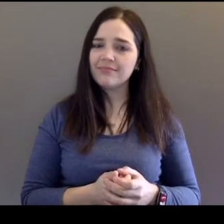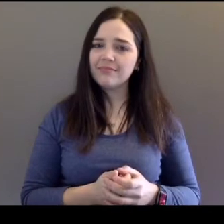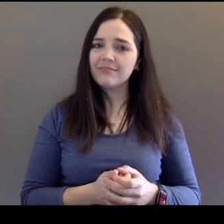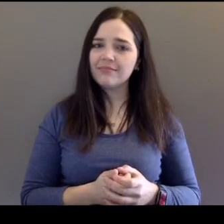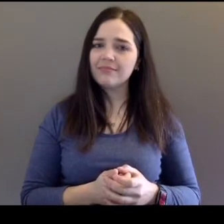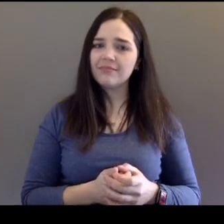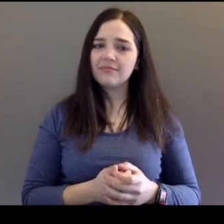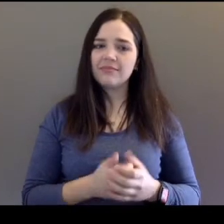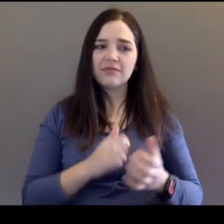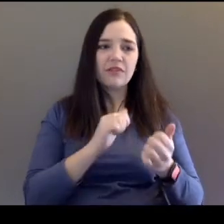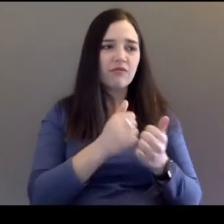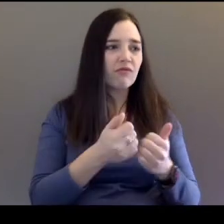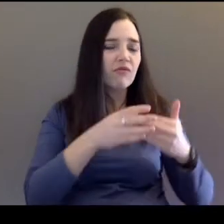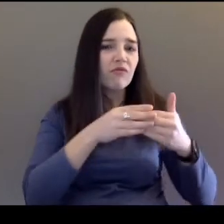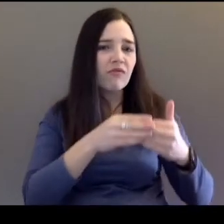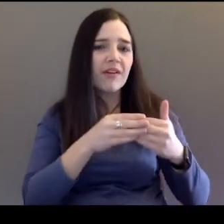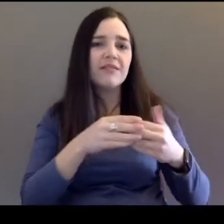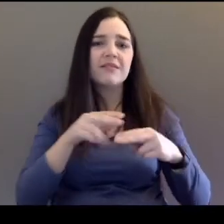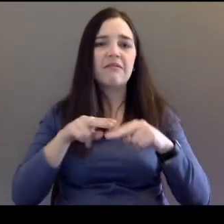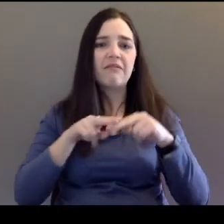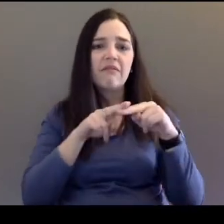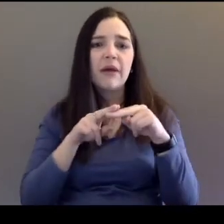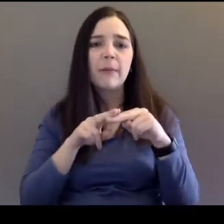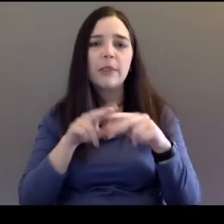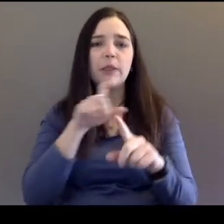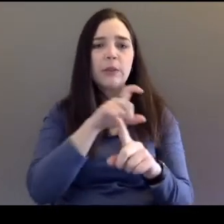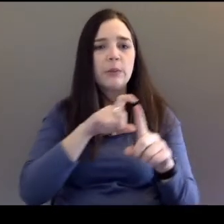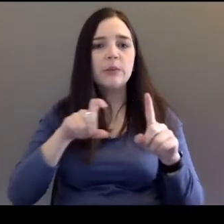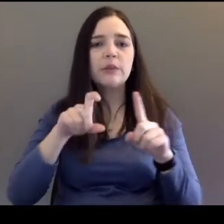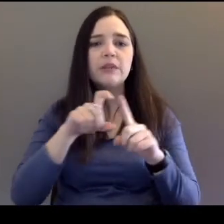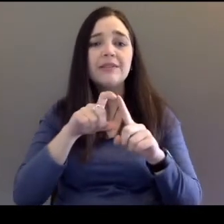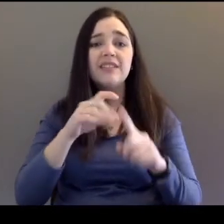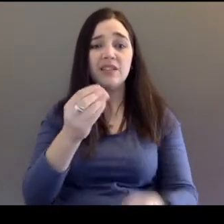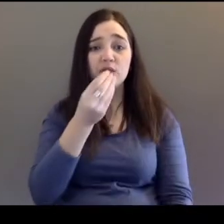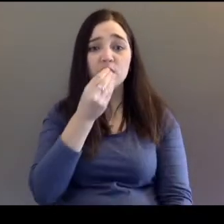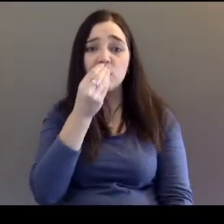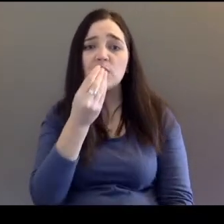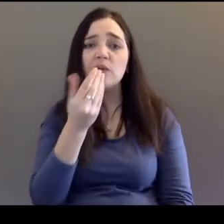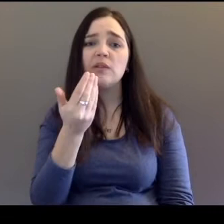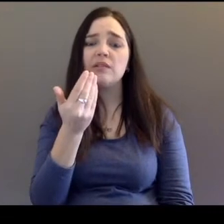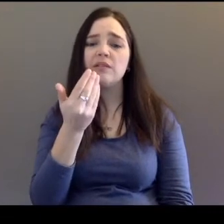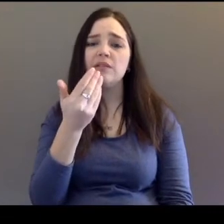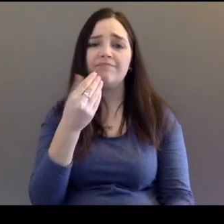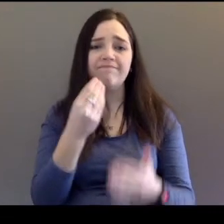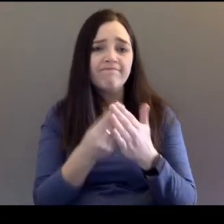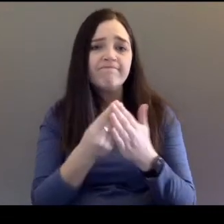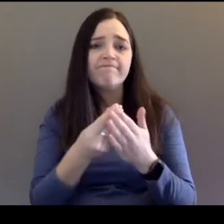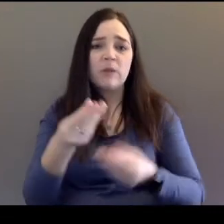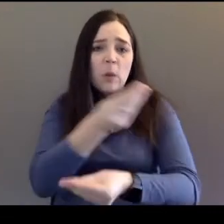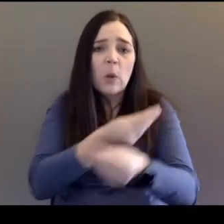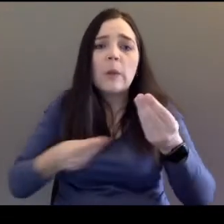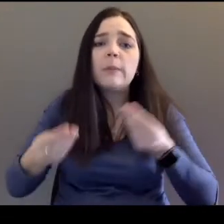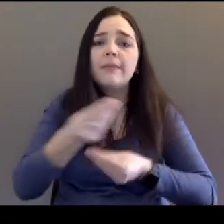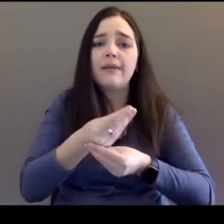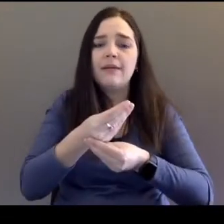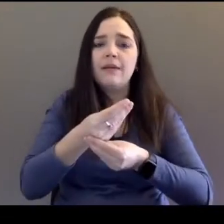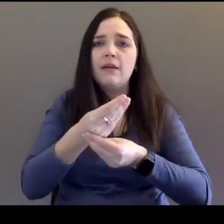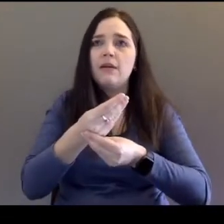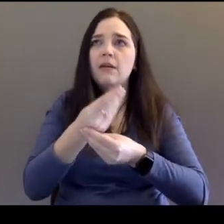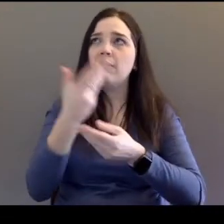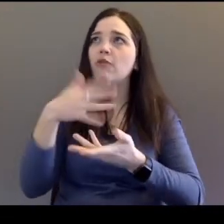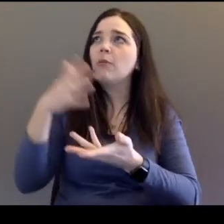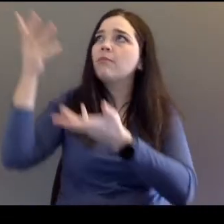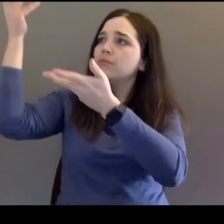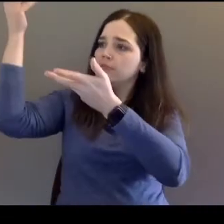Our friends, our family, our community, our food, our prosperity, our economy are all given from